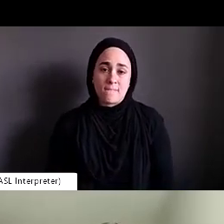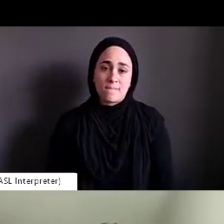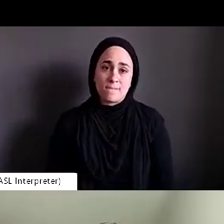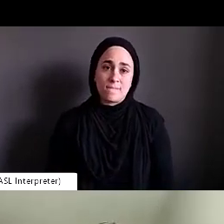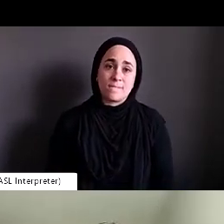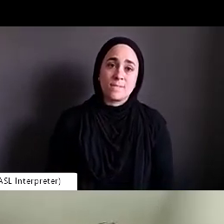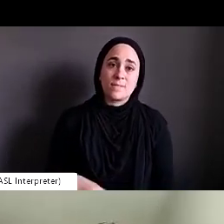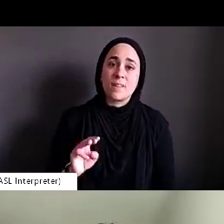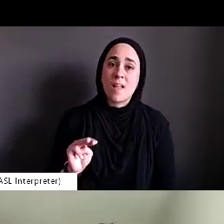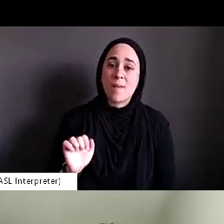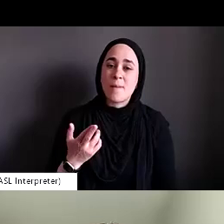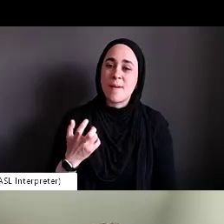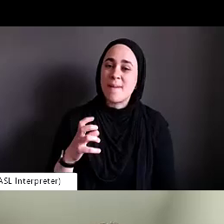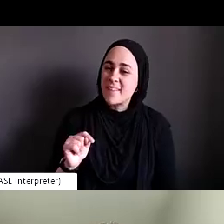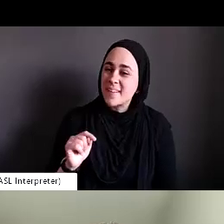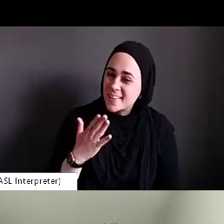Thanks very much, Lisa.